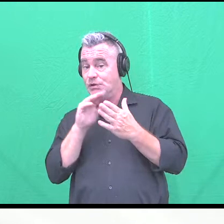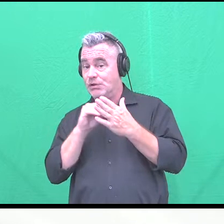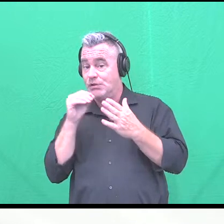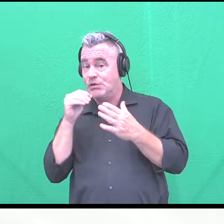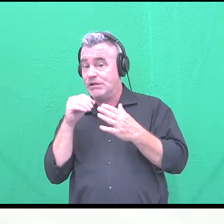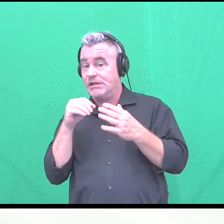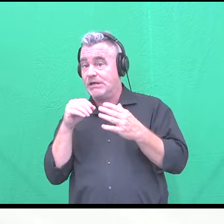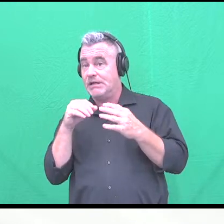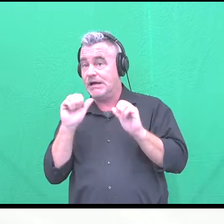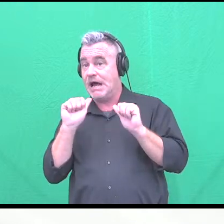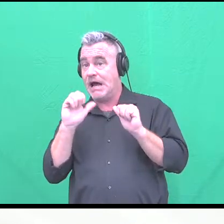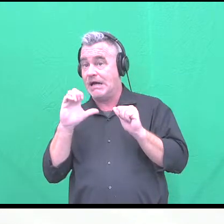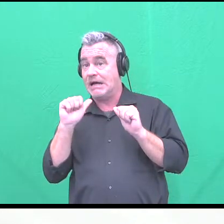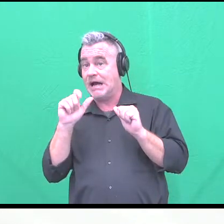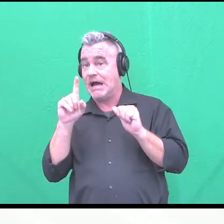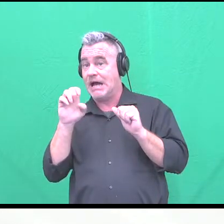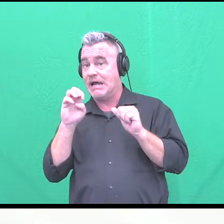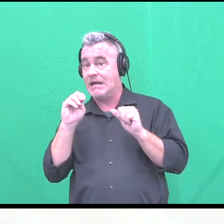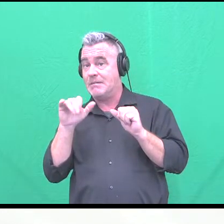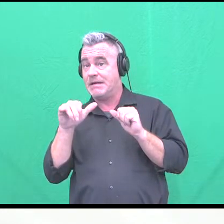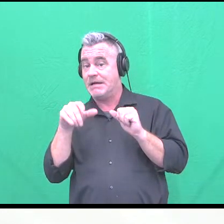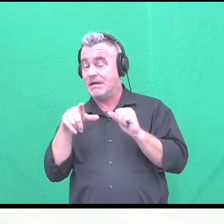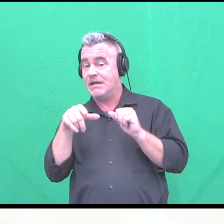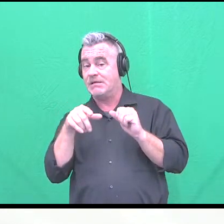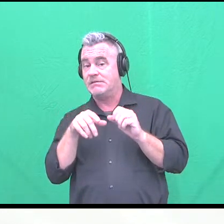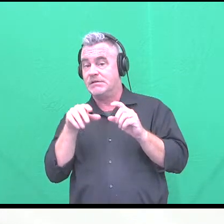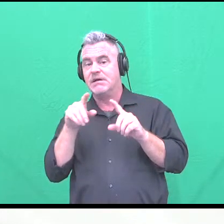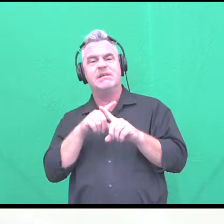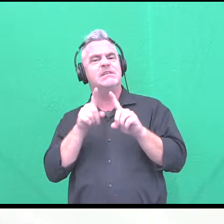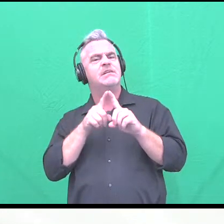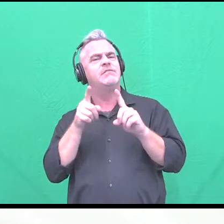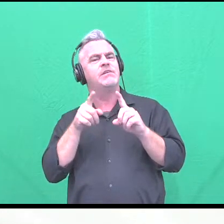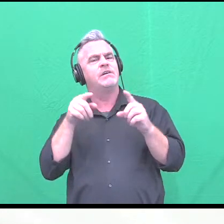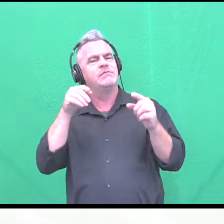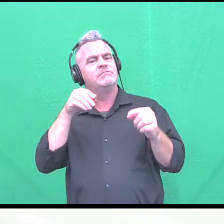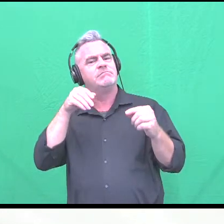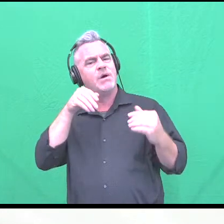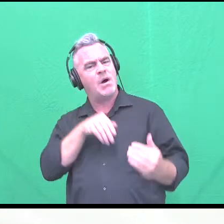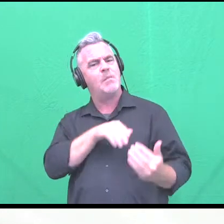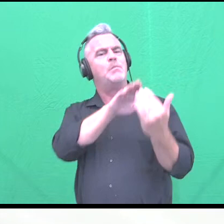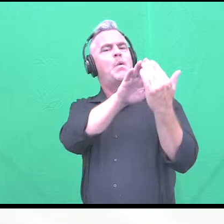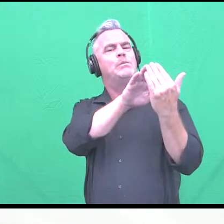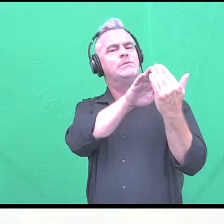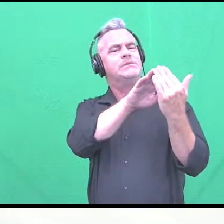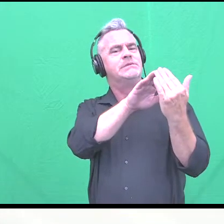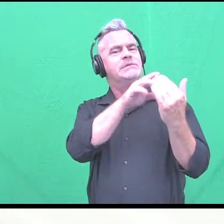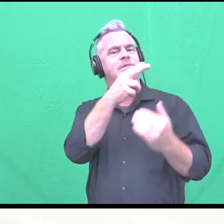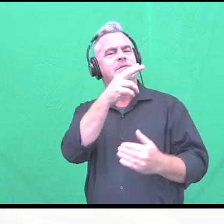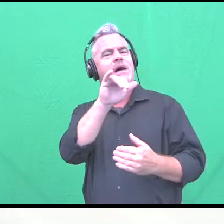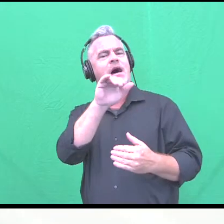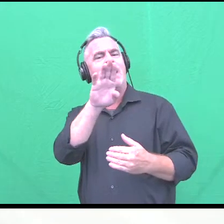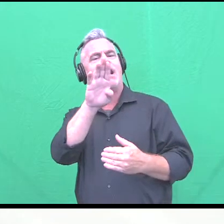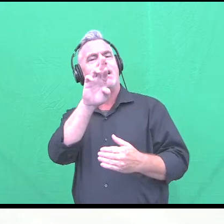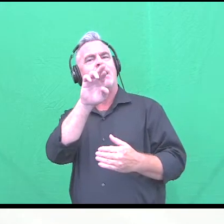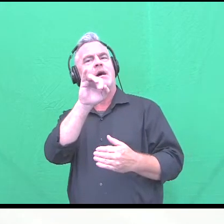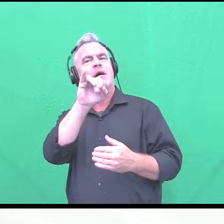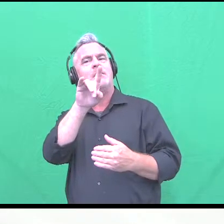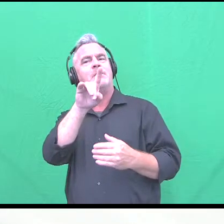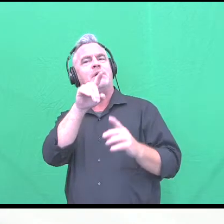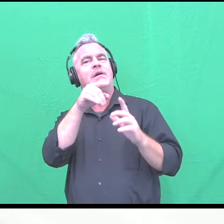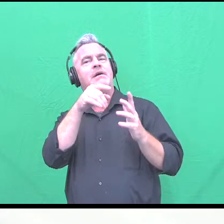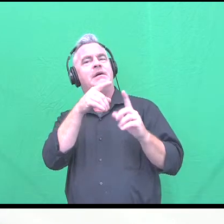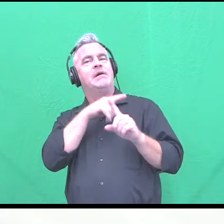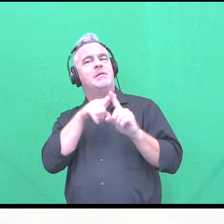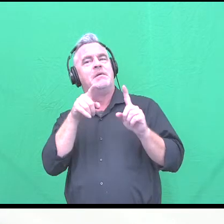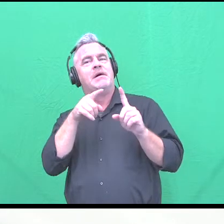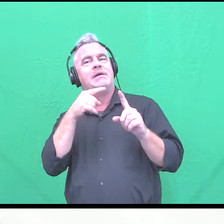offered an alternative approach to education. It's somewhat of a hybrid approach. We didn't call it that before the